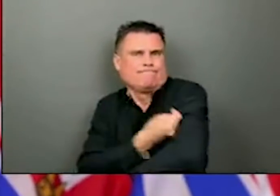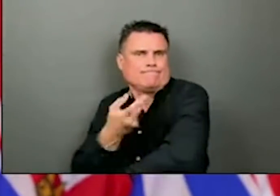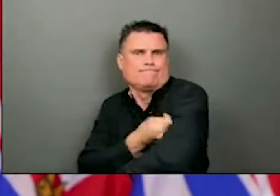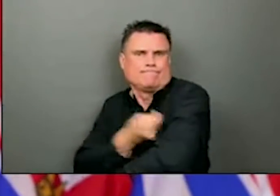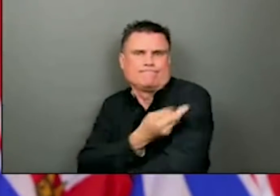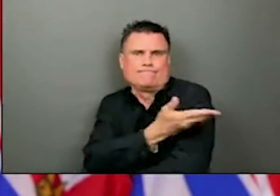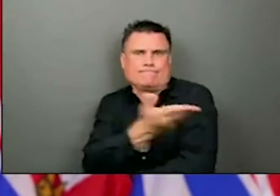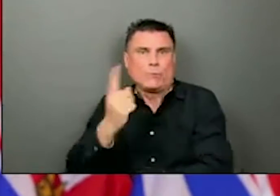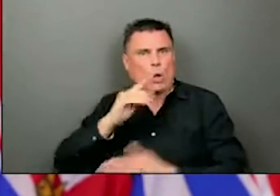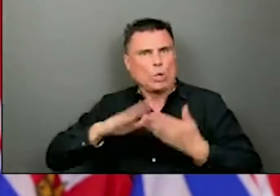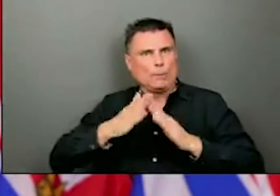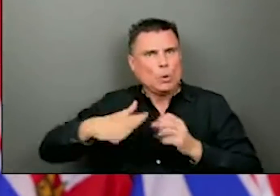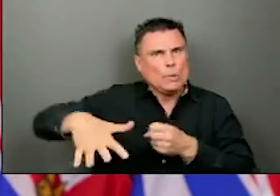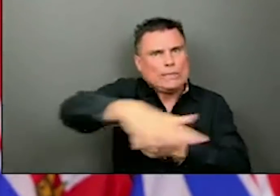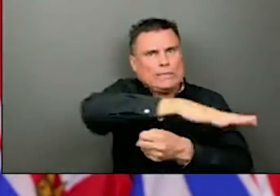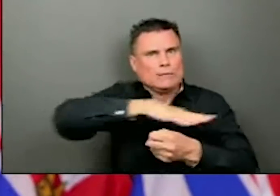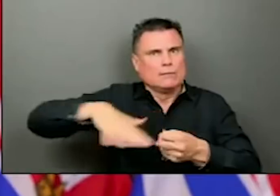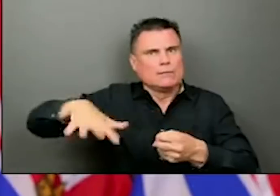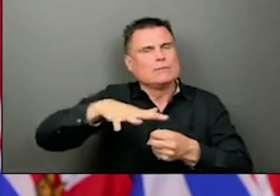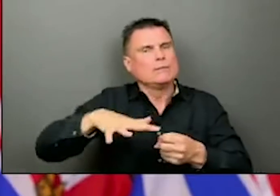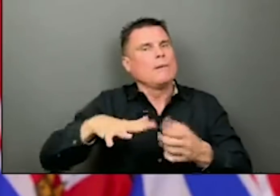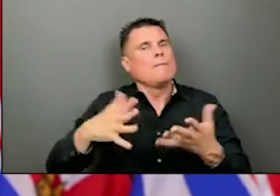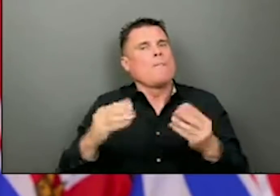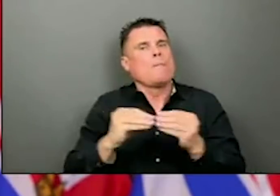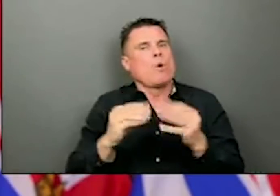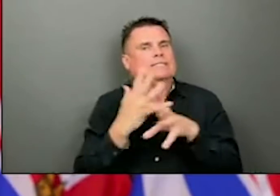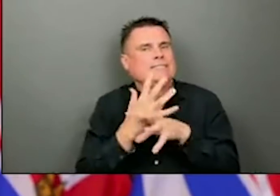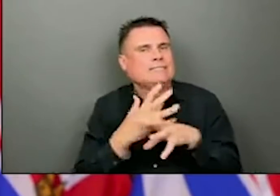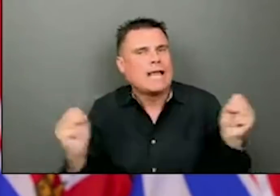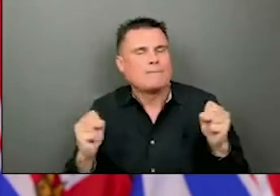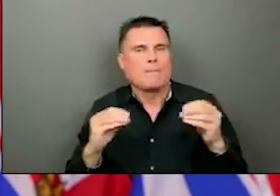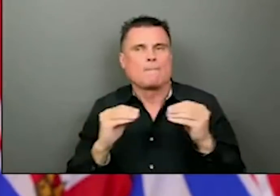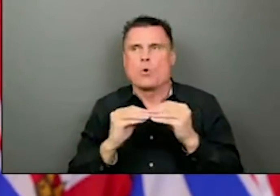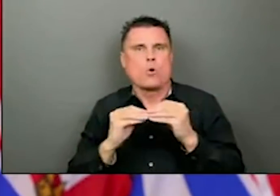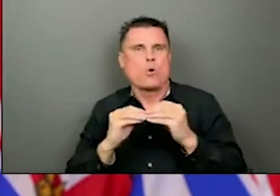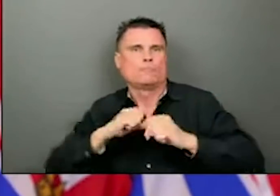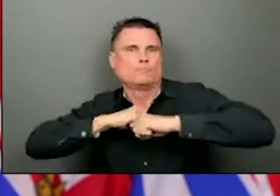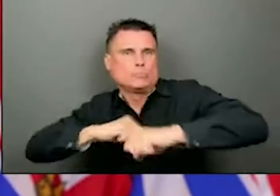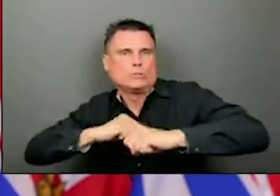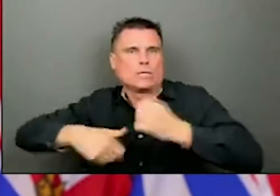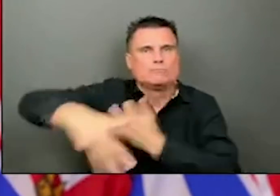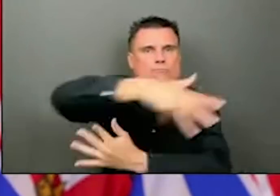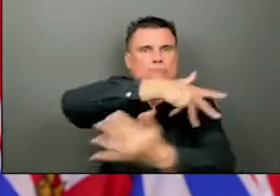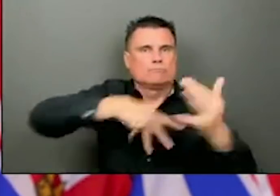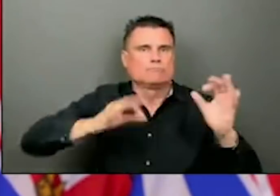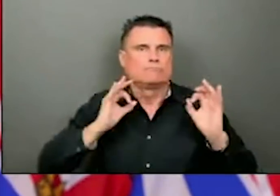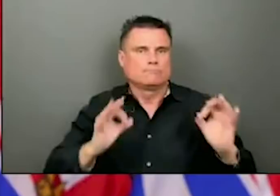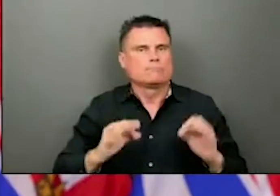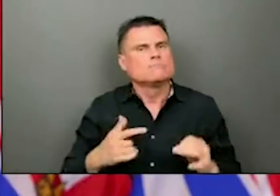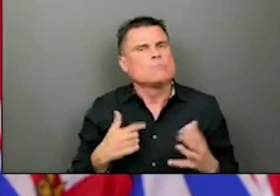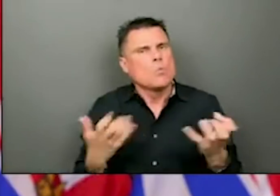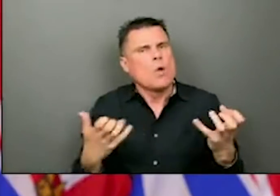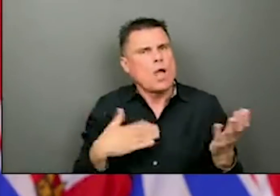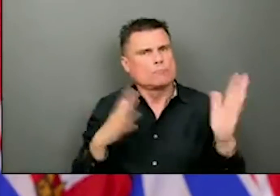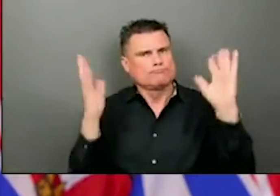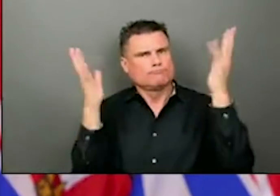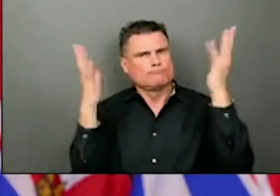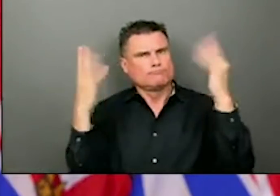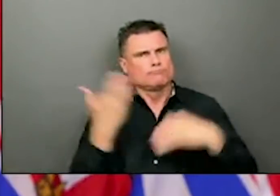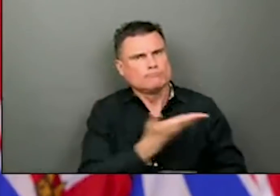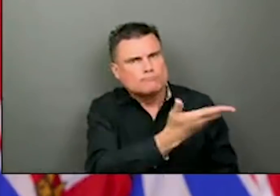in every part of the province. I want to acknowledge all the work going on across the province by people in our immunization